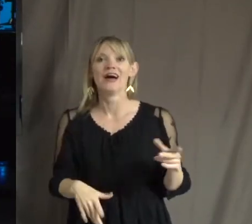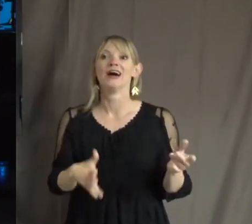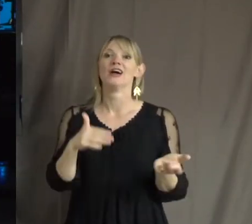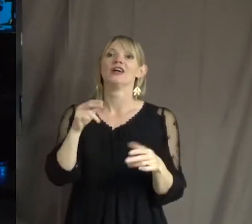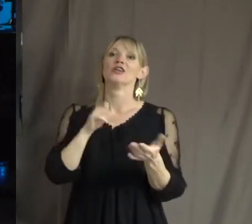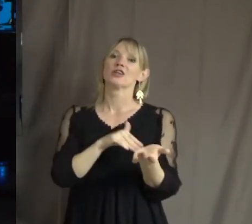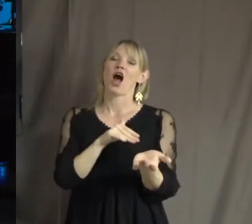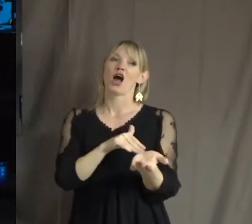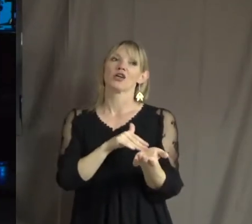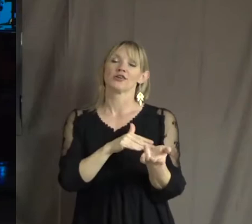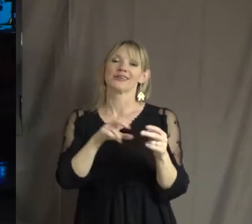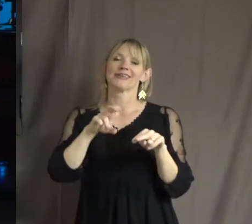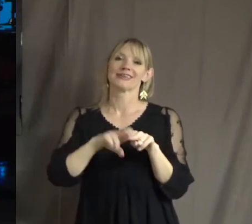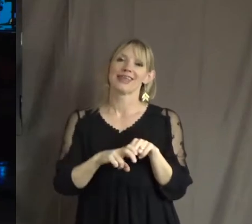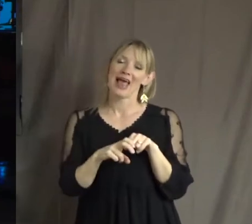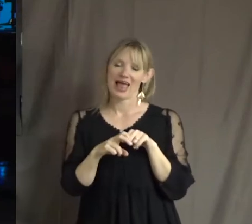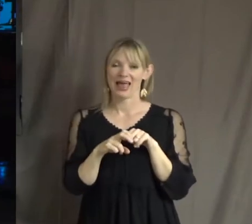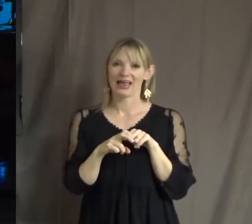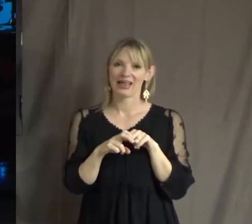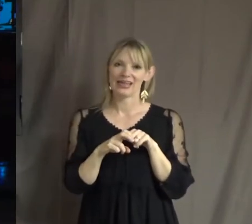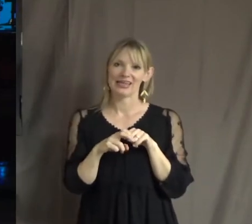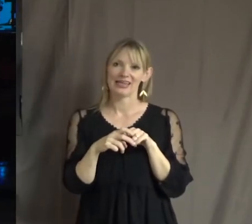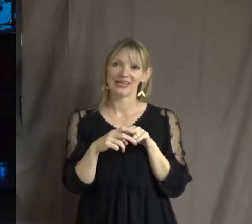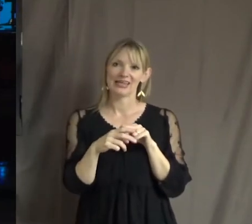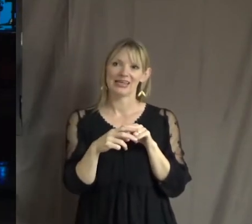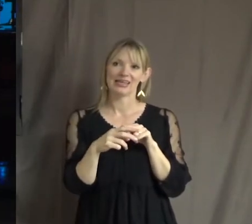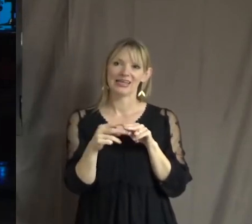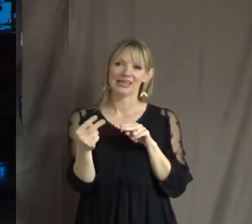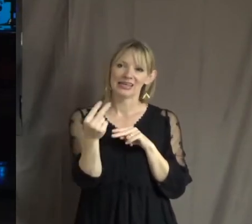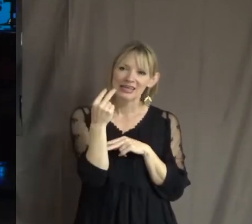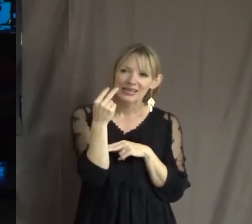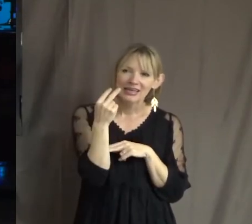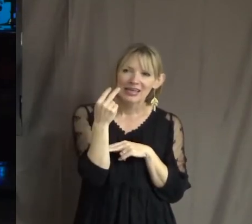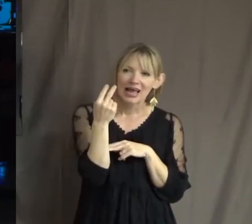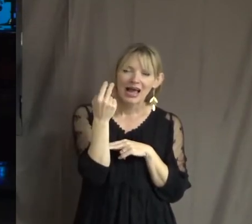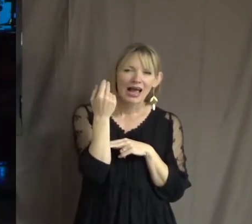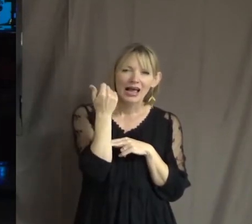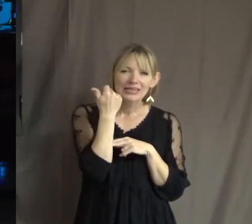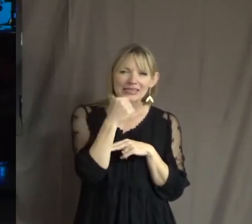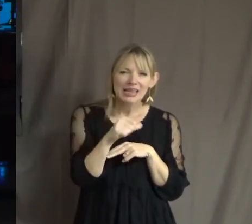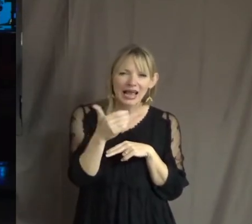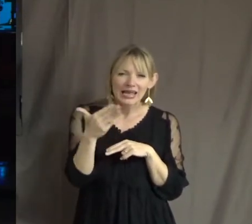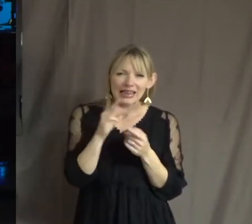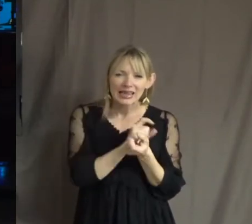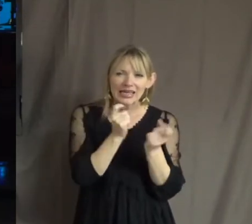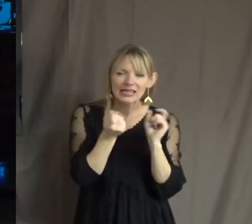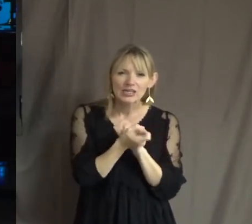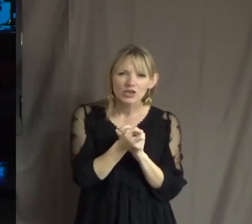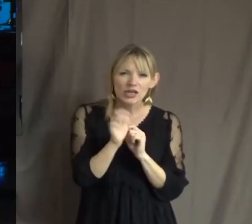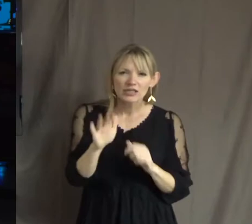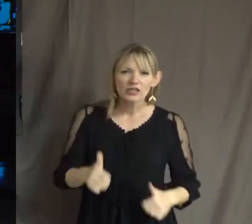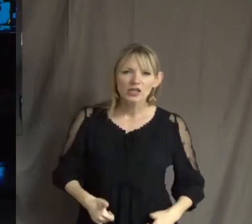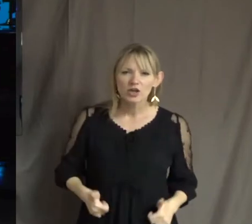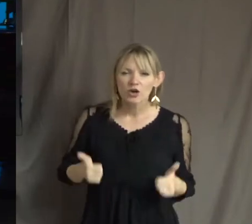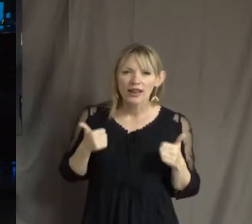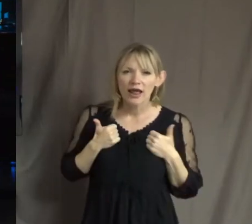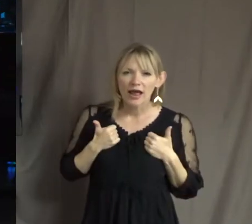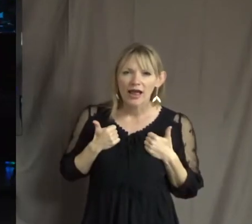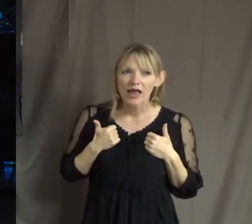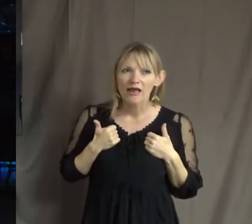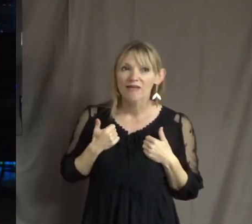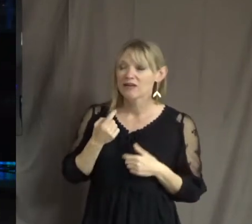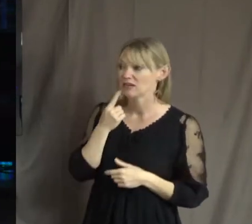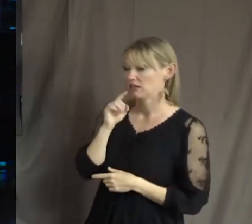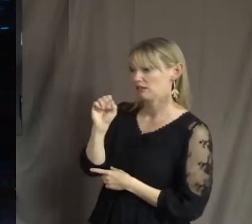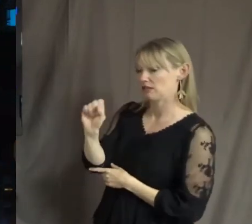bed, and he said, after all this, "Has anything changed in your life?" And I